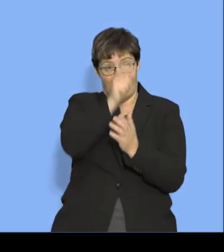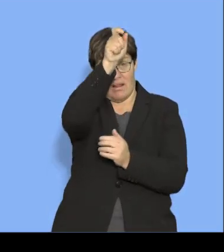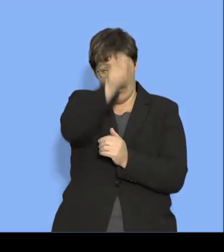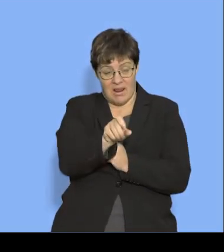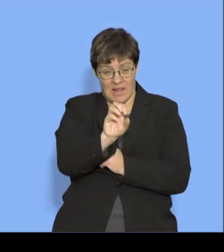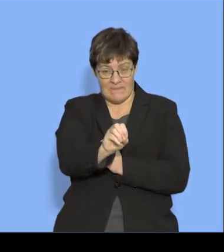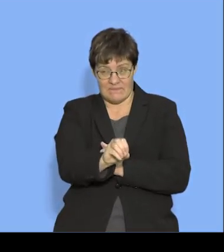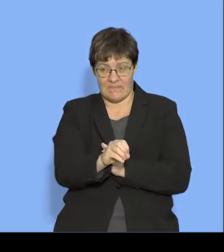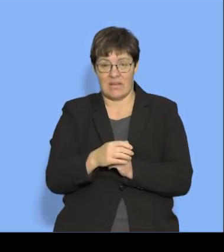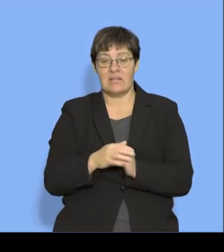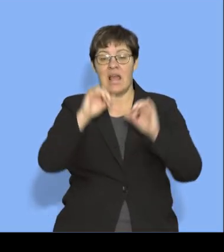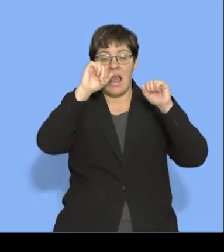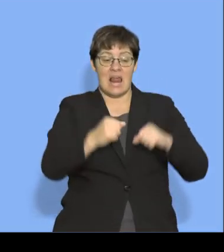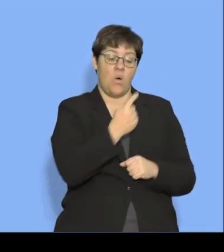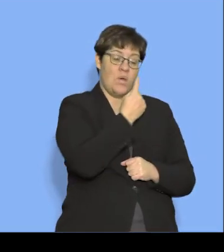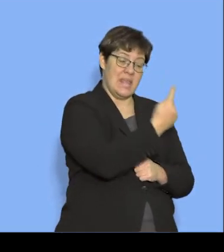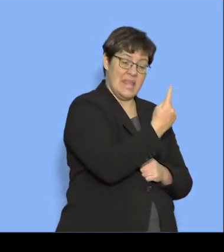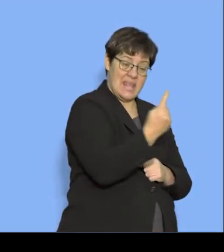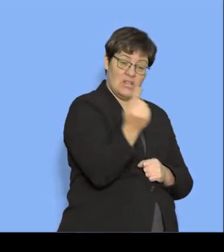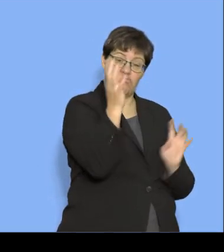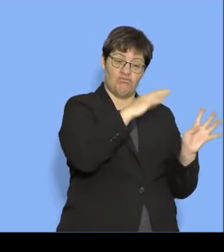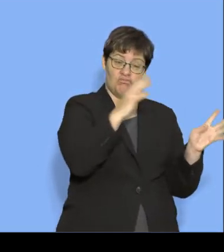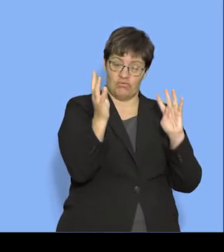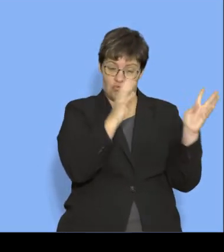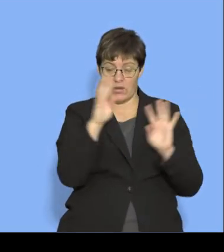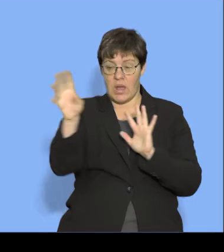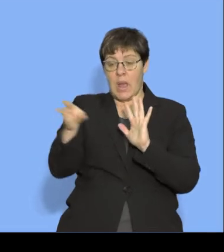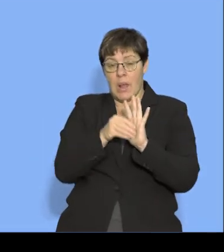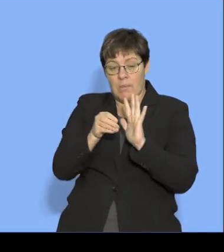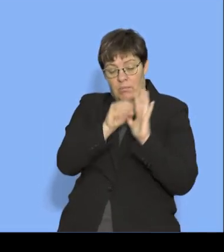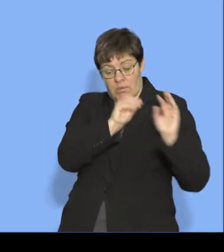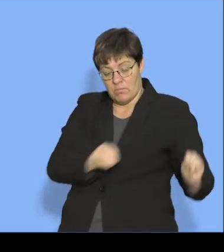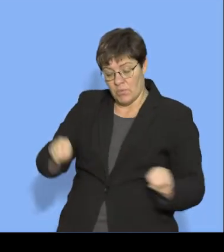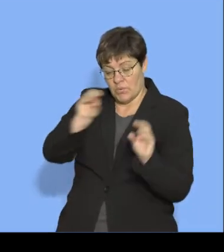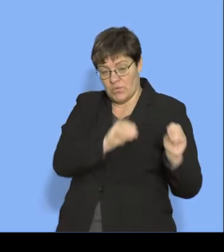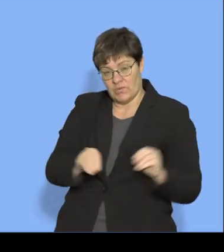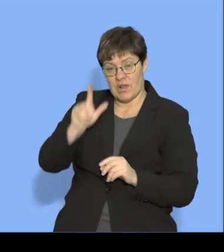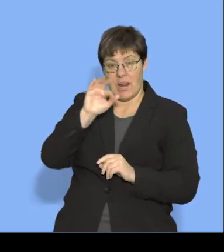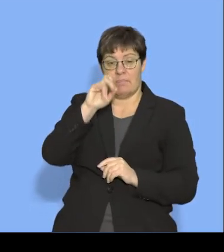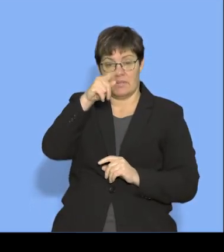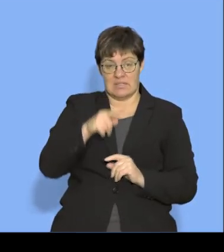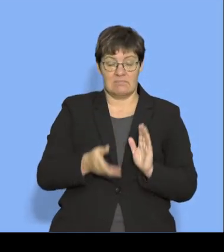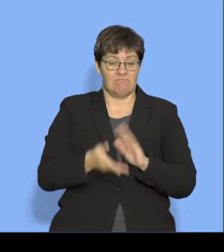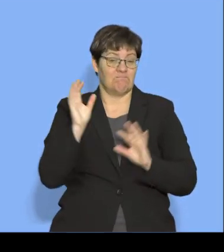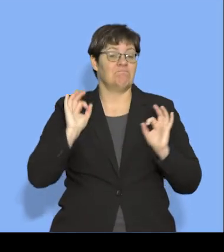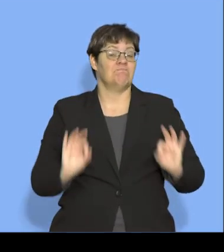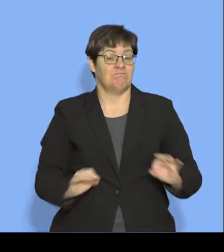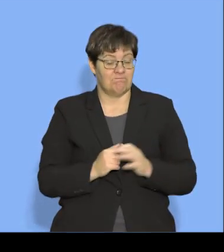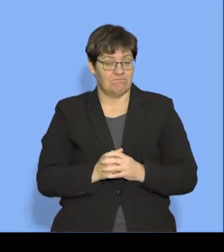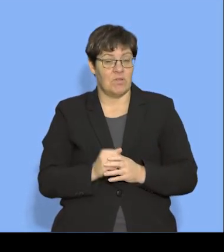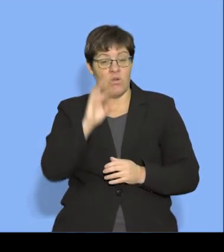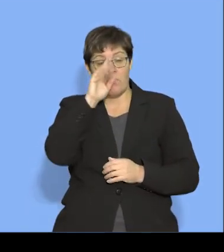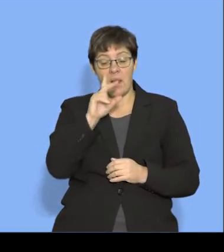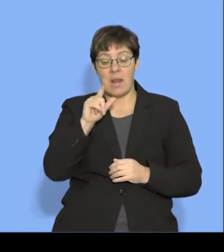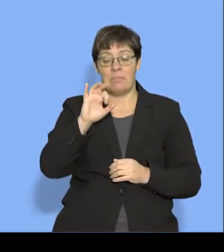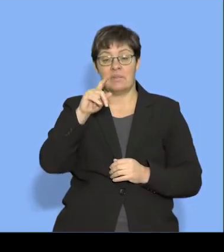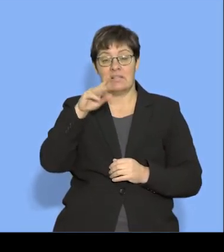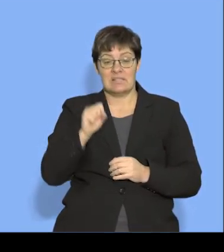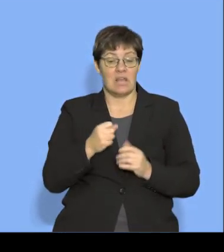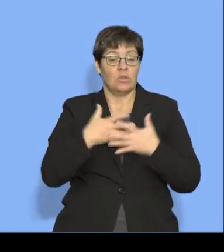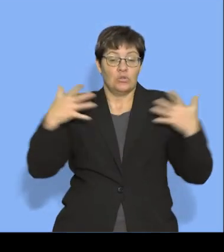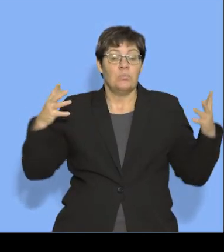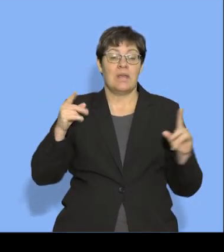in the middle, that allows each villus to absorb and transport the lipids away effectively. Remember that the